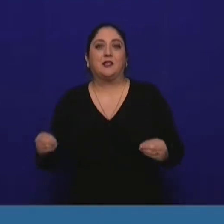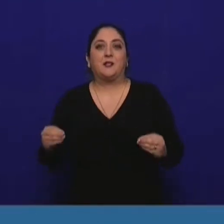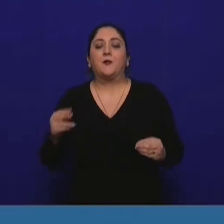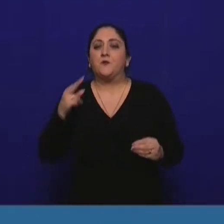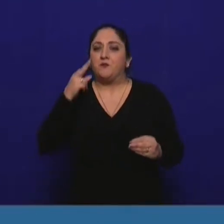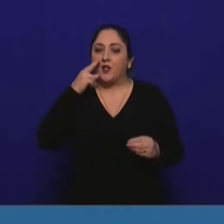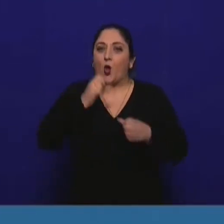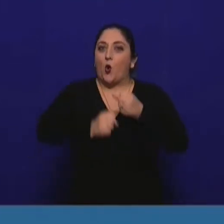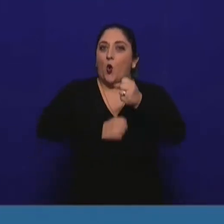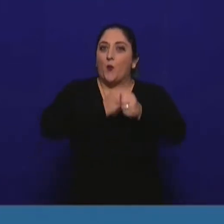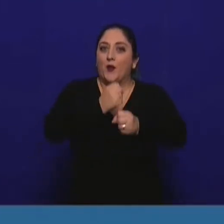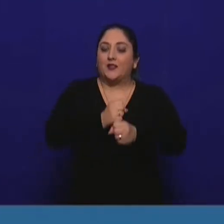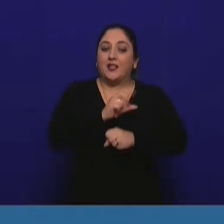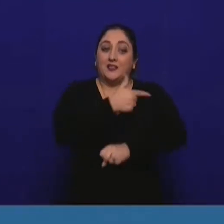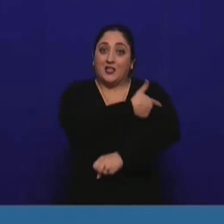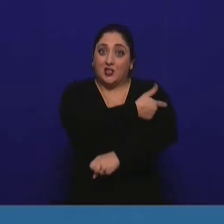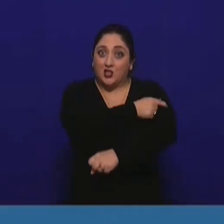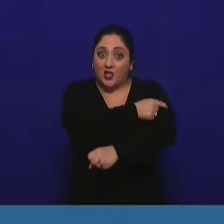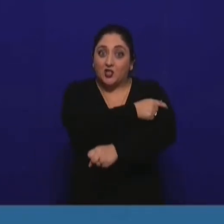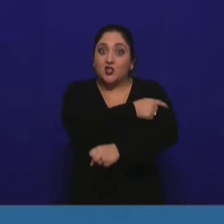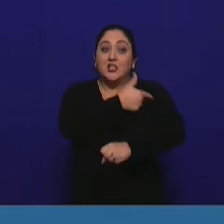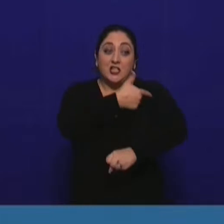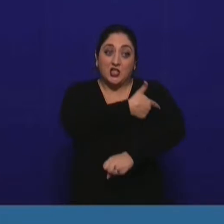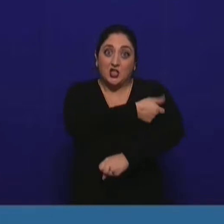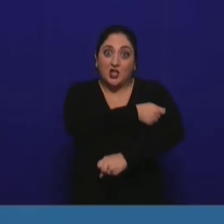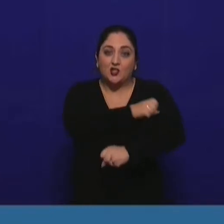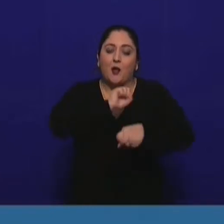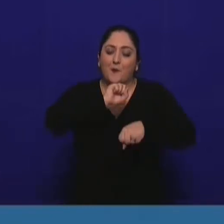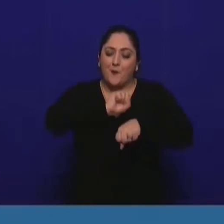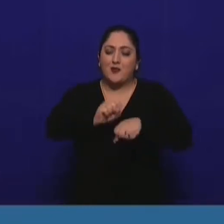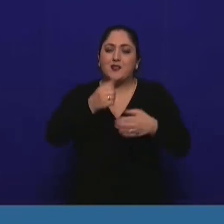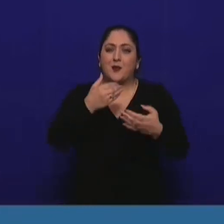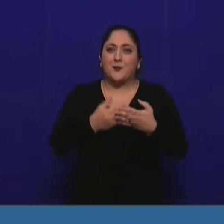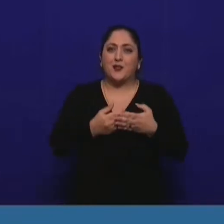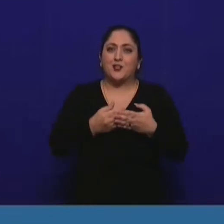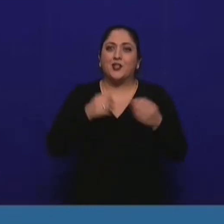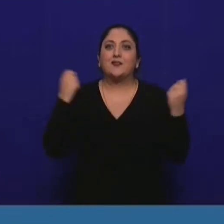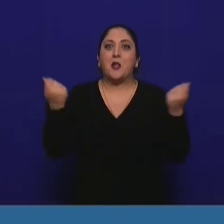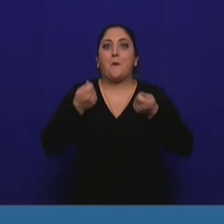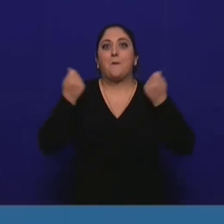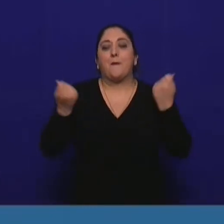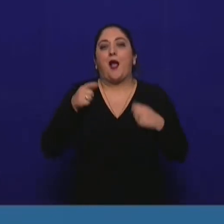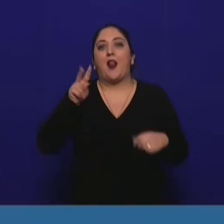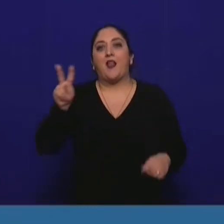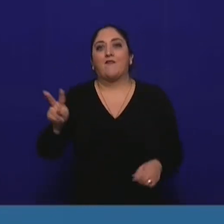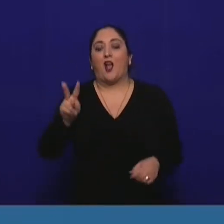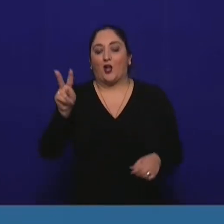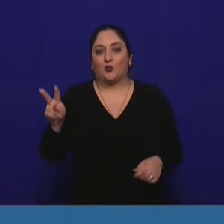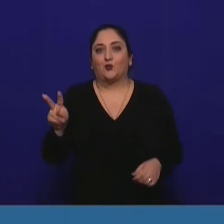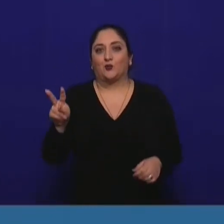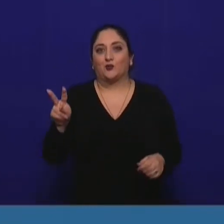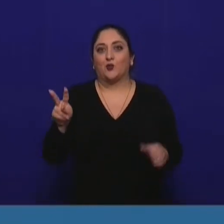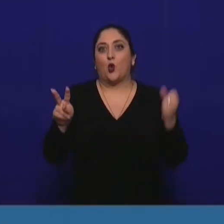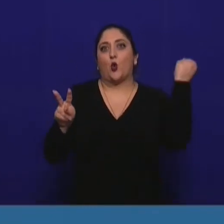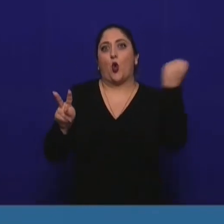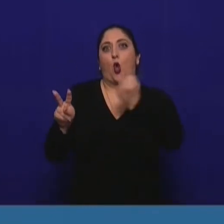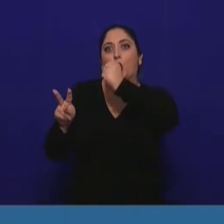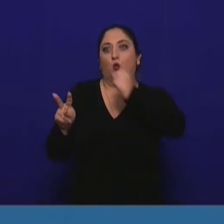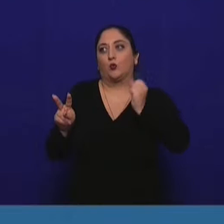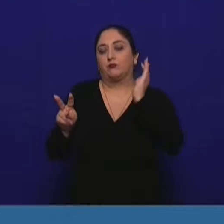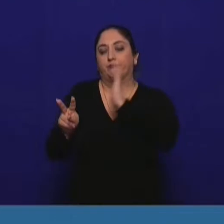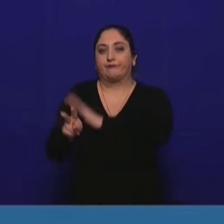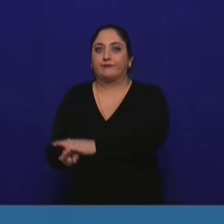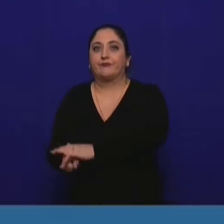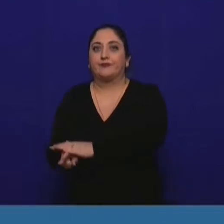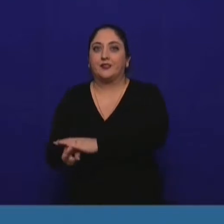tal-vaccines ukoll qegħdin jaddattaw il-vaccines tagħhom biex ikunu jistgħu jilħqu kemm jista' jkunu l-iktar effettivi fuq